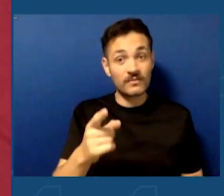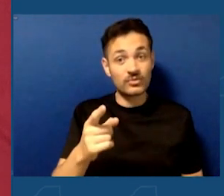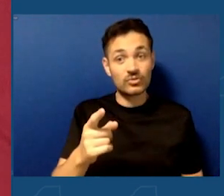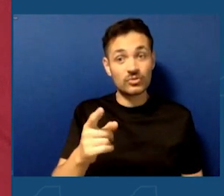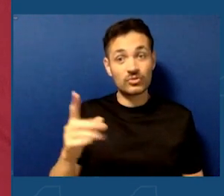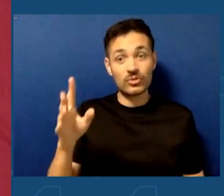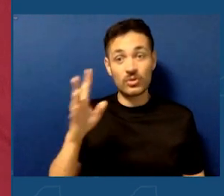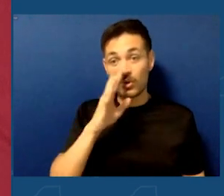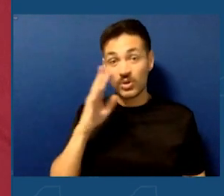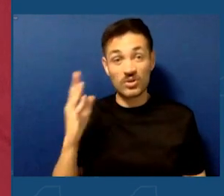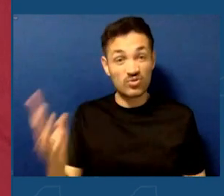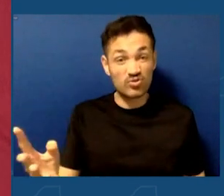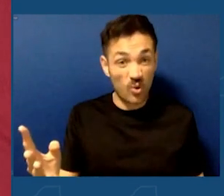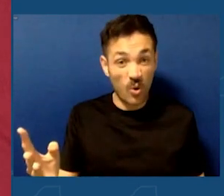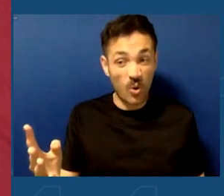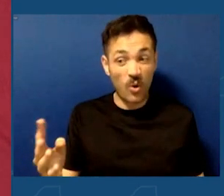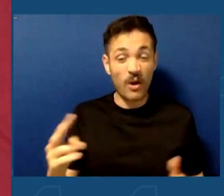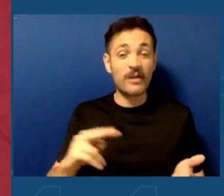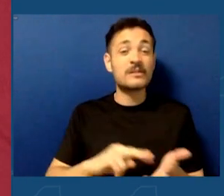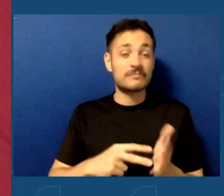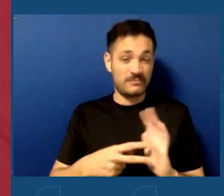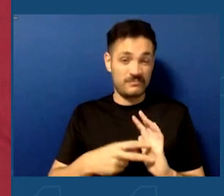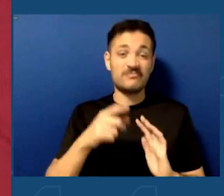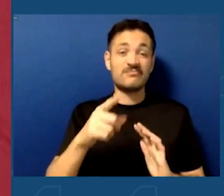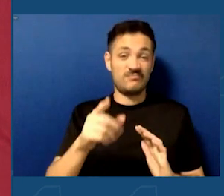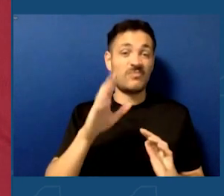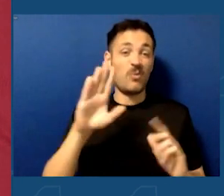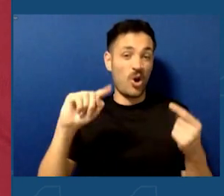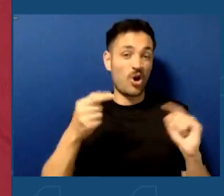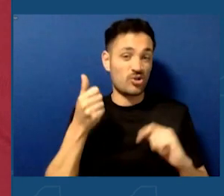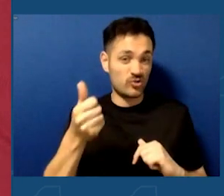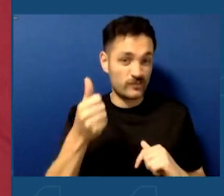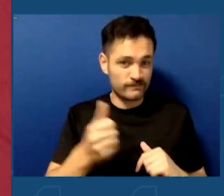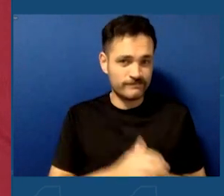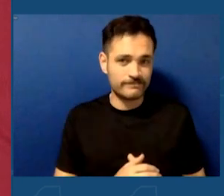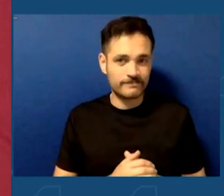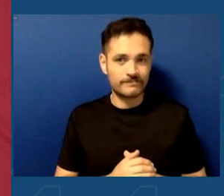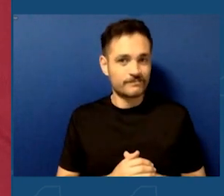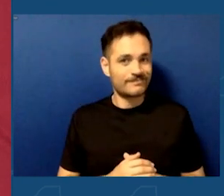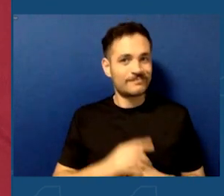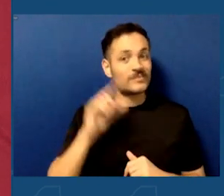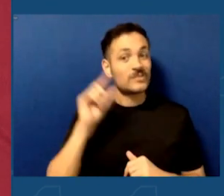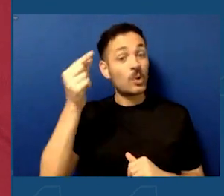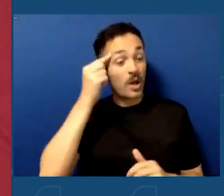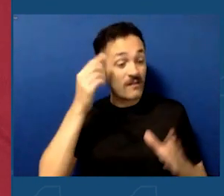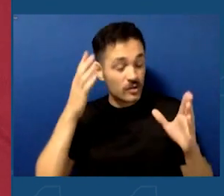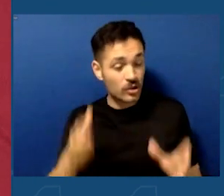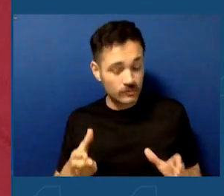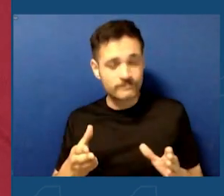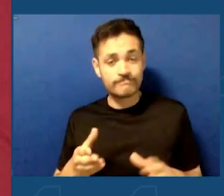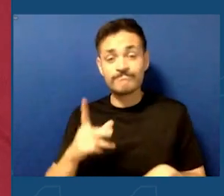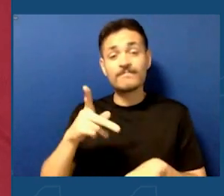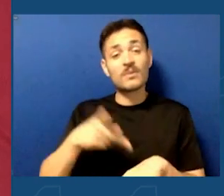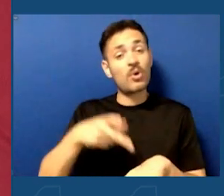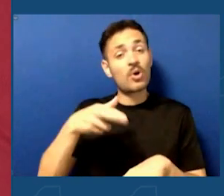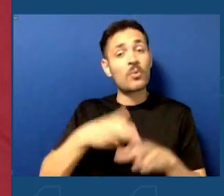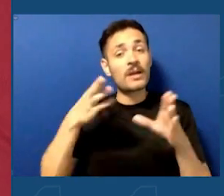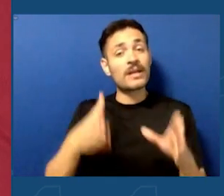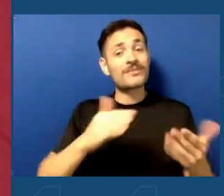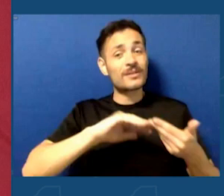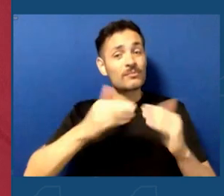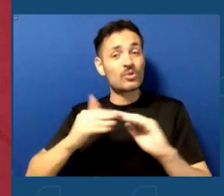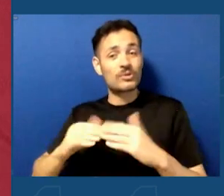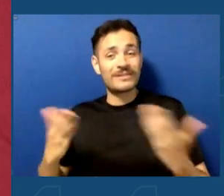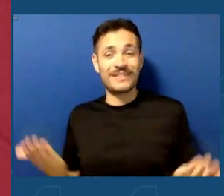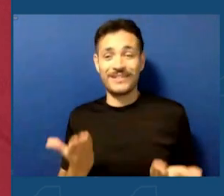your own peril. So, Governor, the Puerto Rican community here, we have a